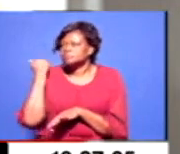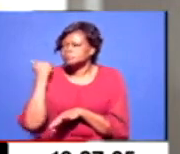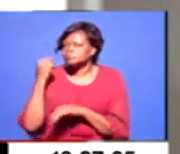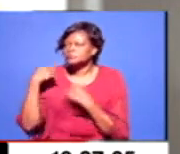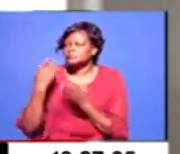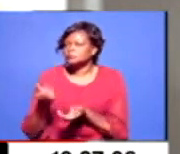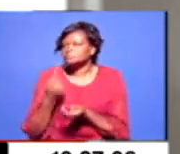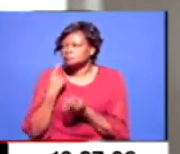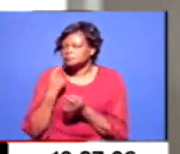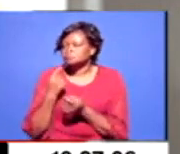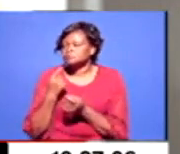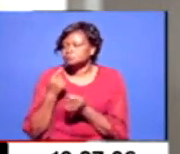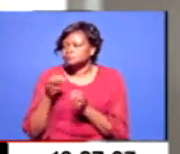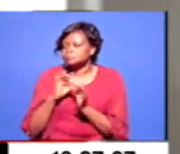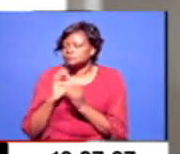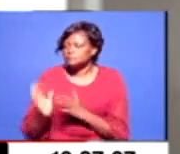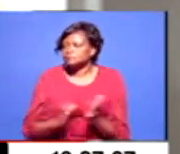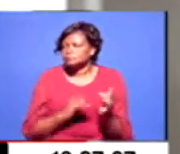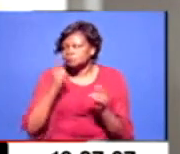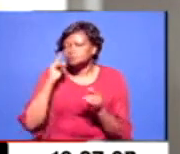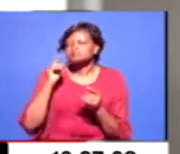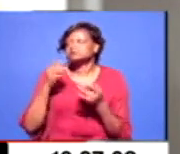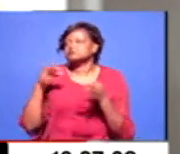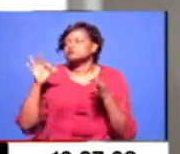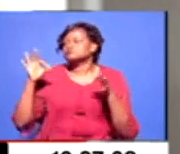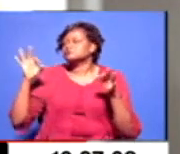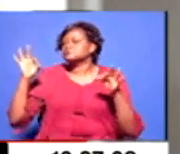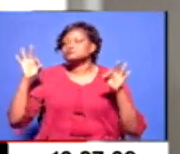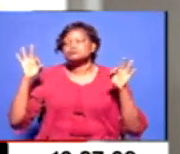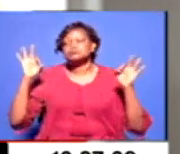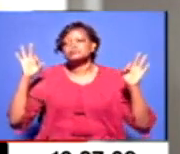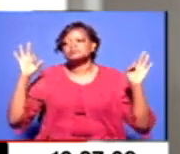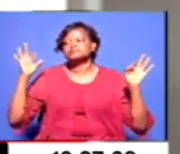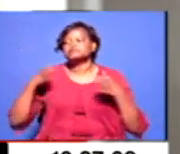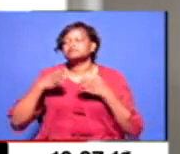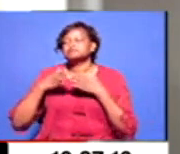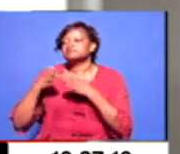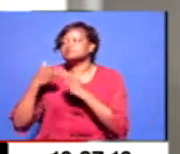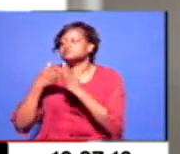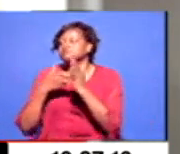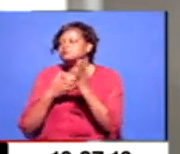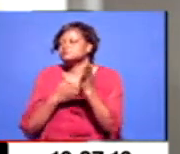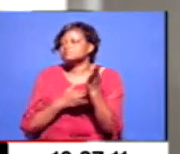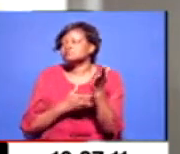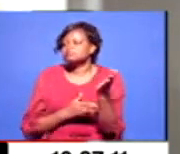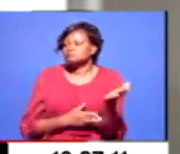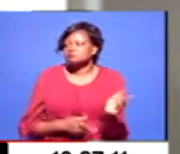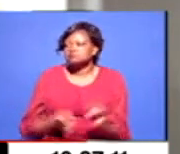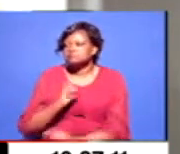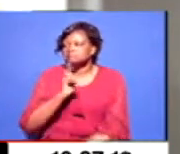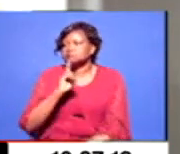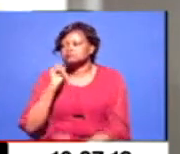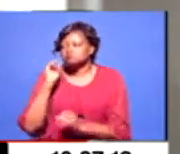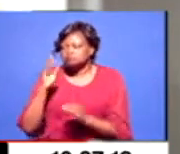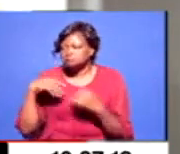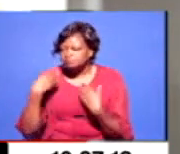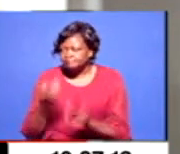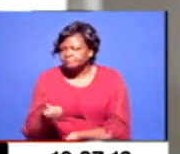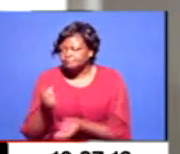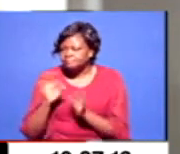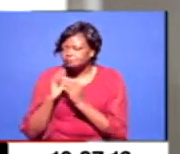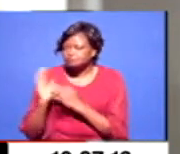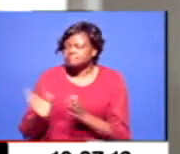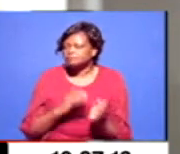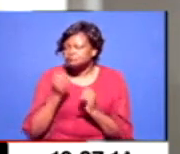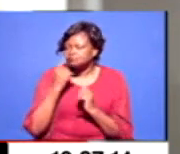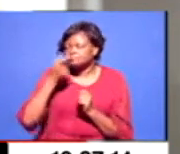contraceptive method, they think it's just a free will. Now you can just go and practice and have unsafe sex. So even if you're giving contraceptive, don't forget